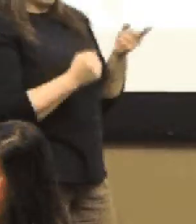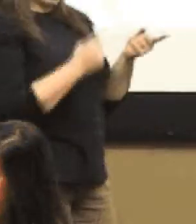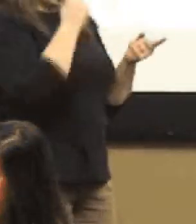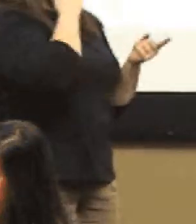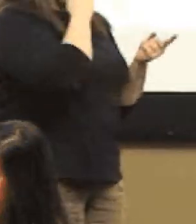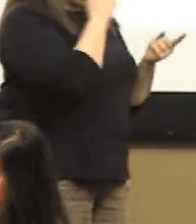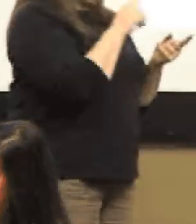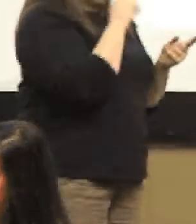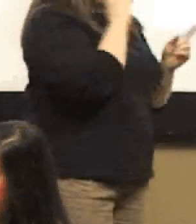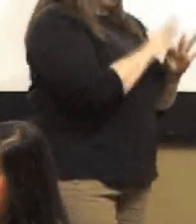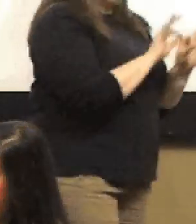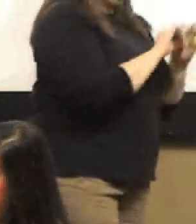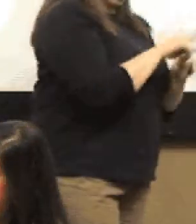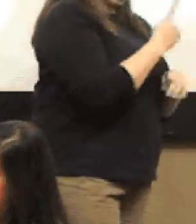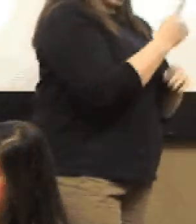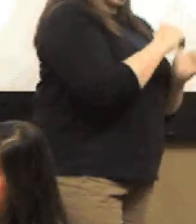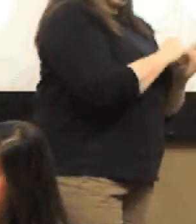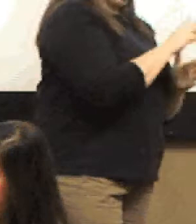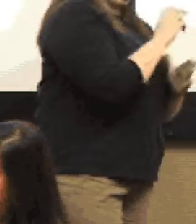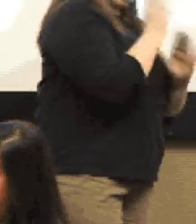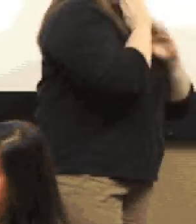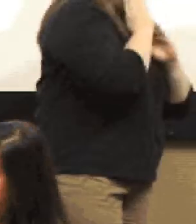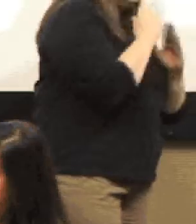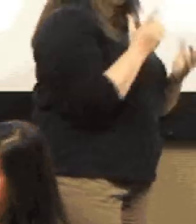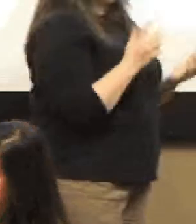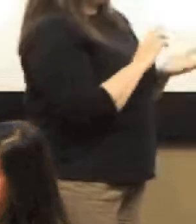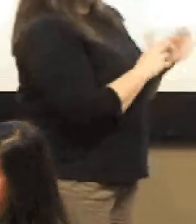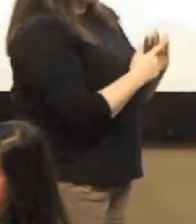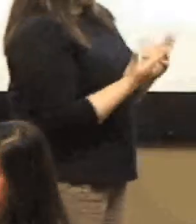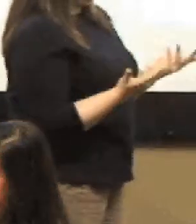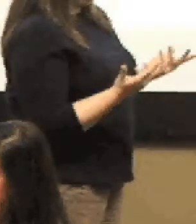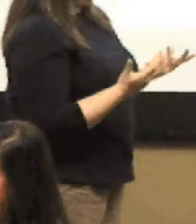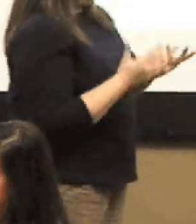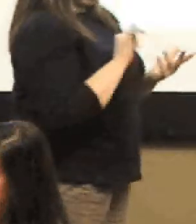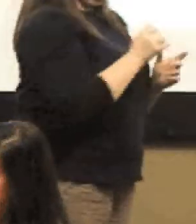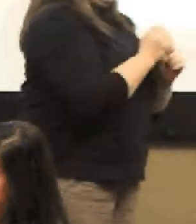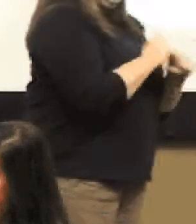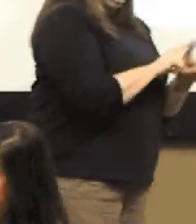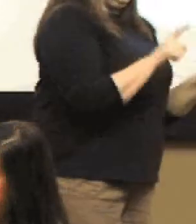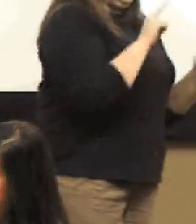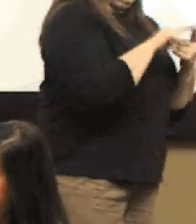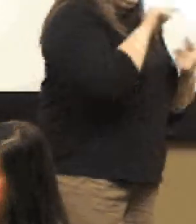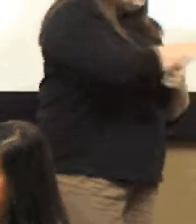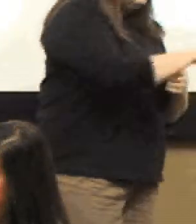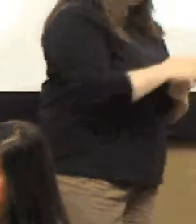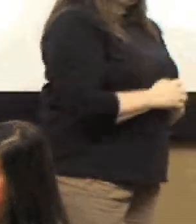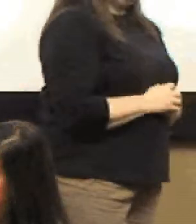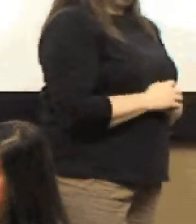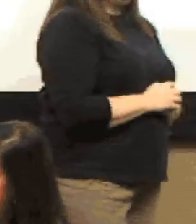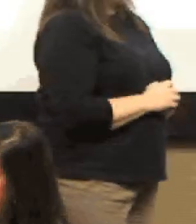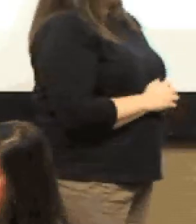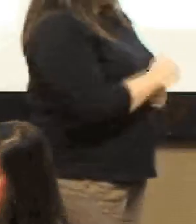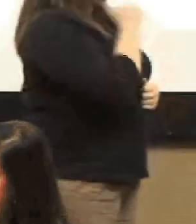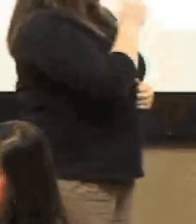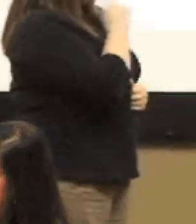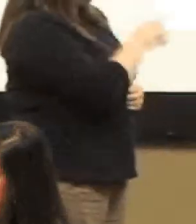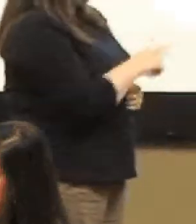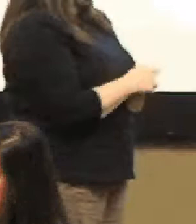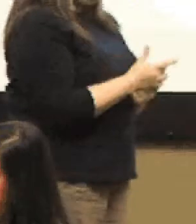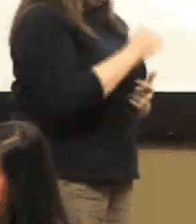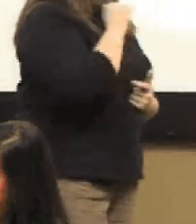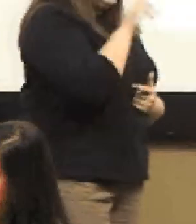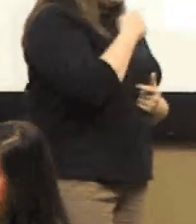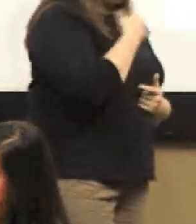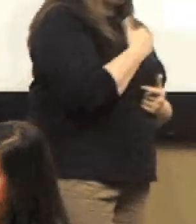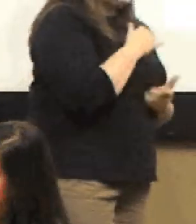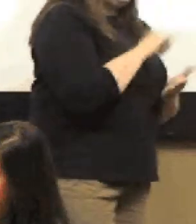there were only 1,200 beds? Well, what do you mean? I said, does it make any difference to you? Not really. I said, don't